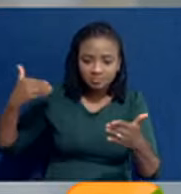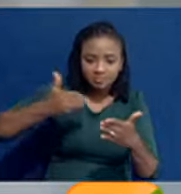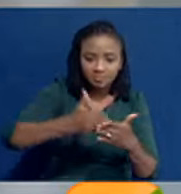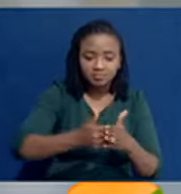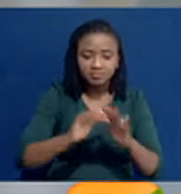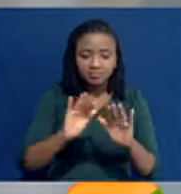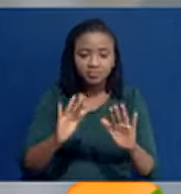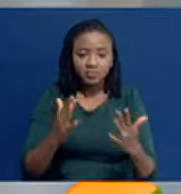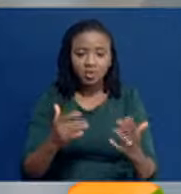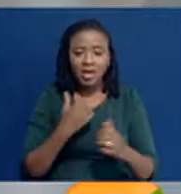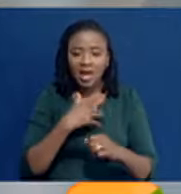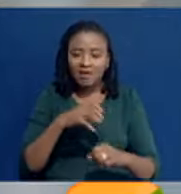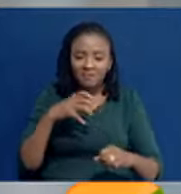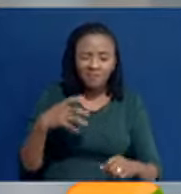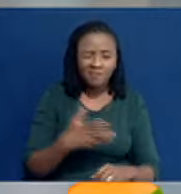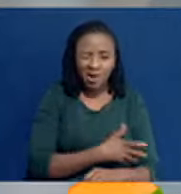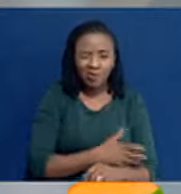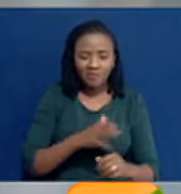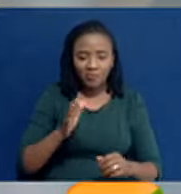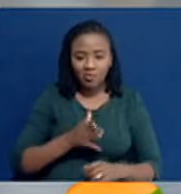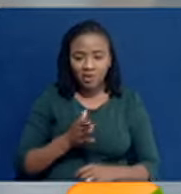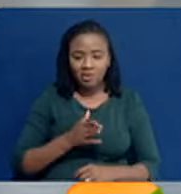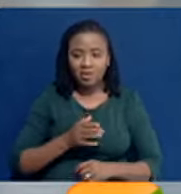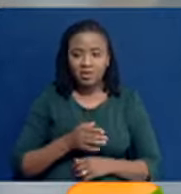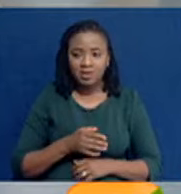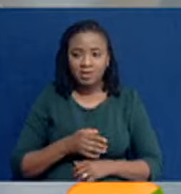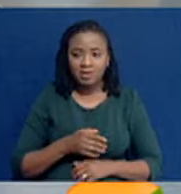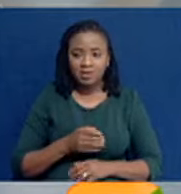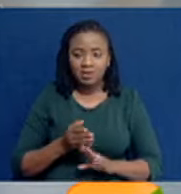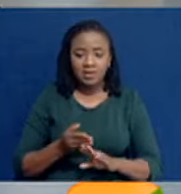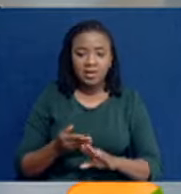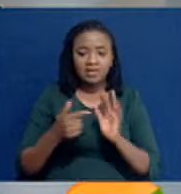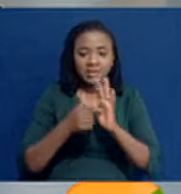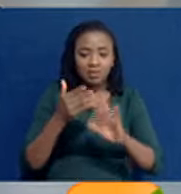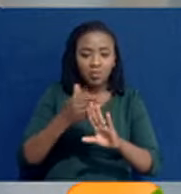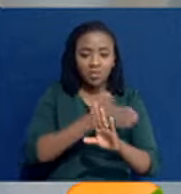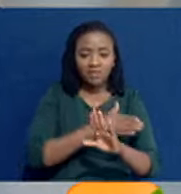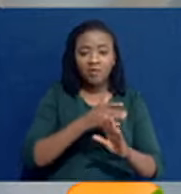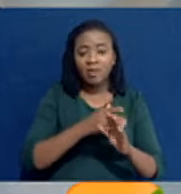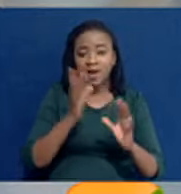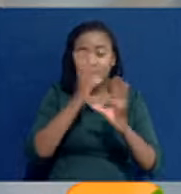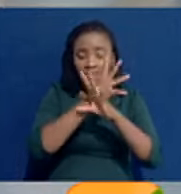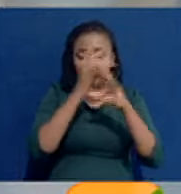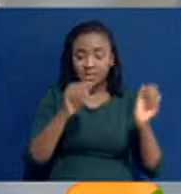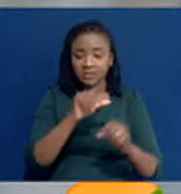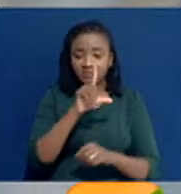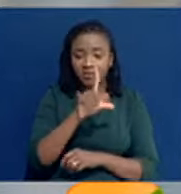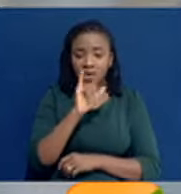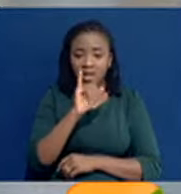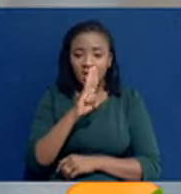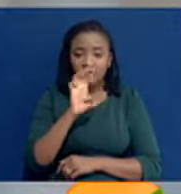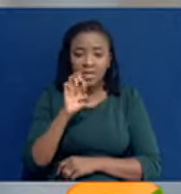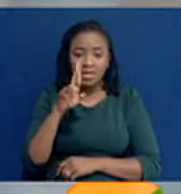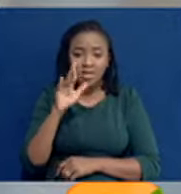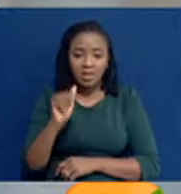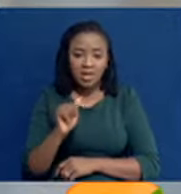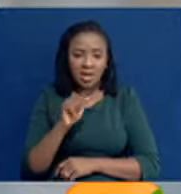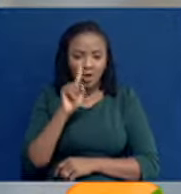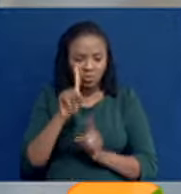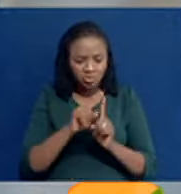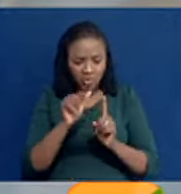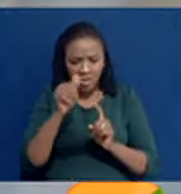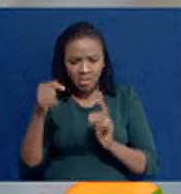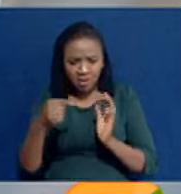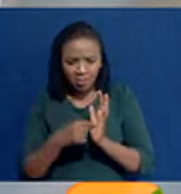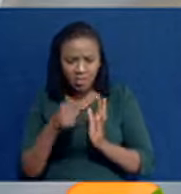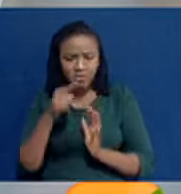write forwards in your book, Ellen Johnson Sirleaf, the former president of Liberia, and of course, Joyce Banda. Mm. And there was a point where you did want to